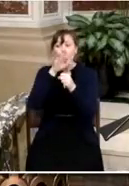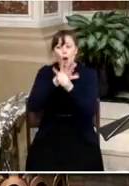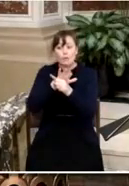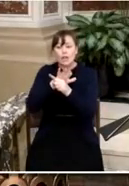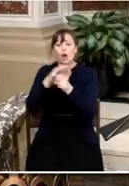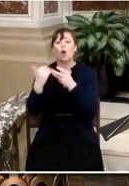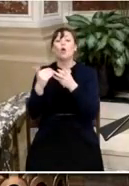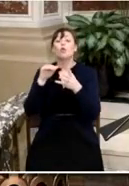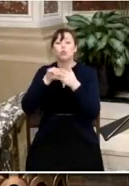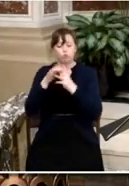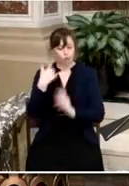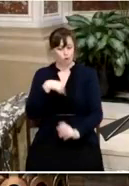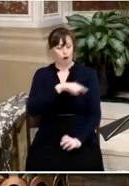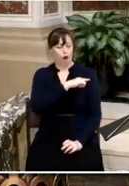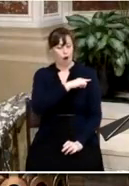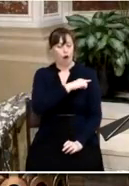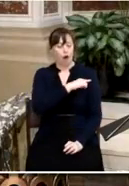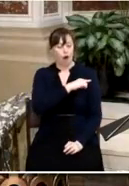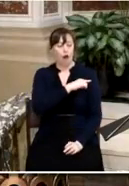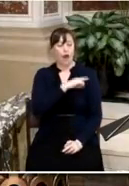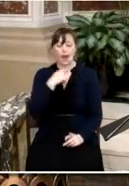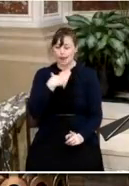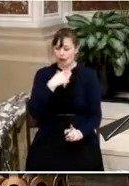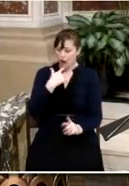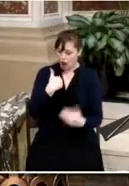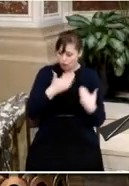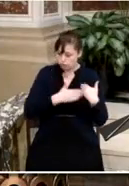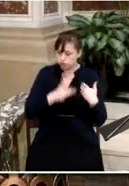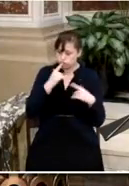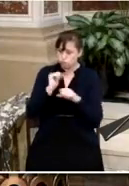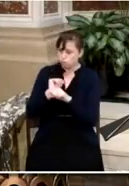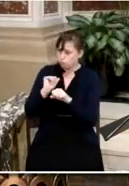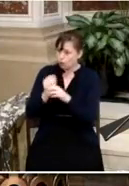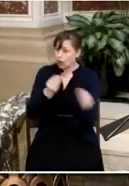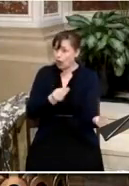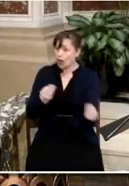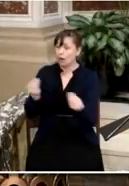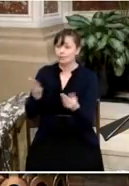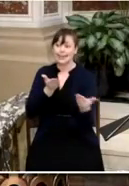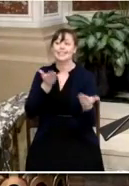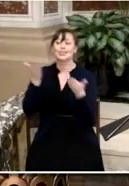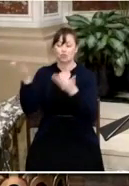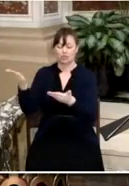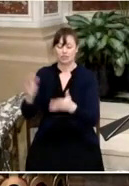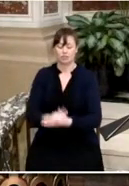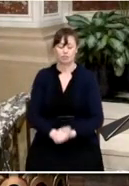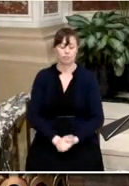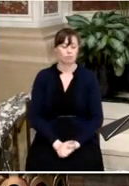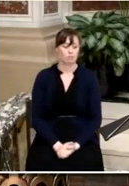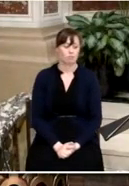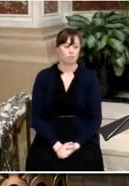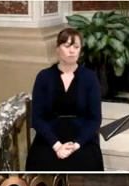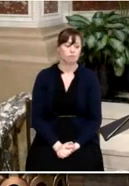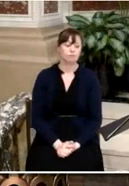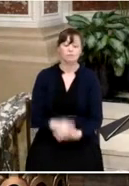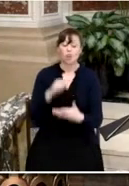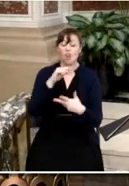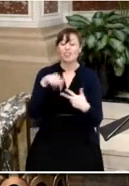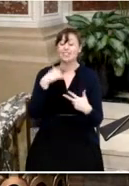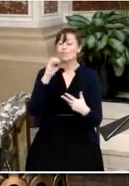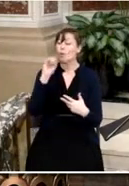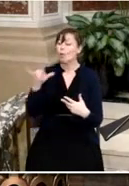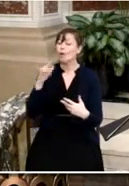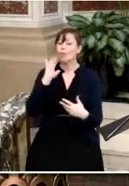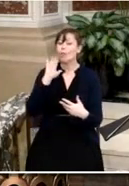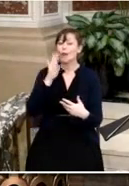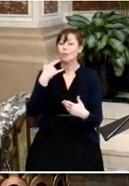us and in our works of ministry and service. These oils that we